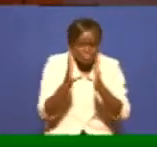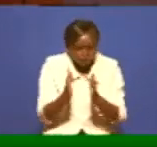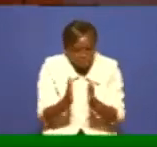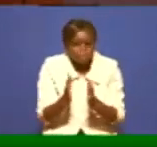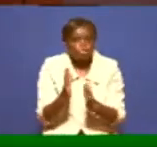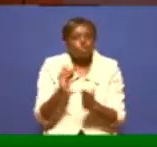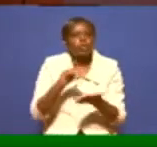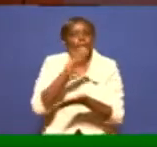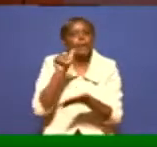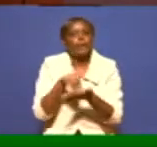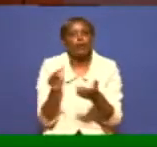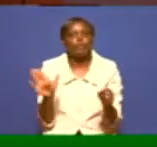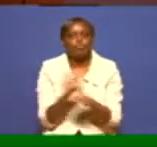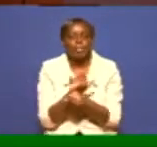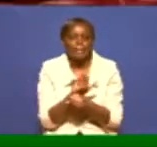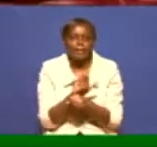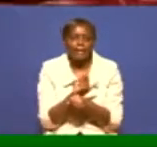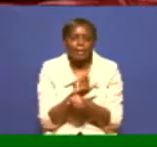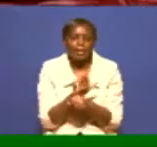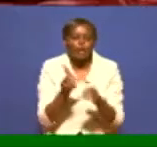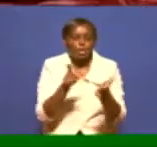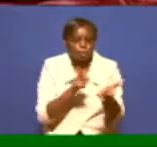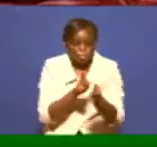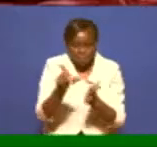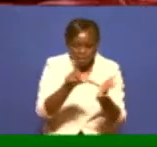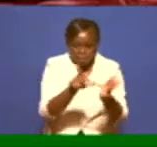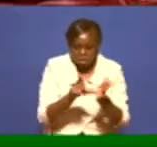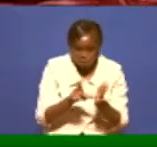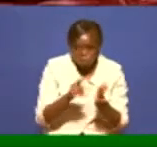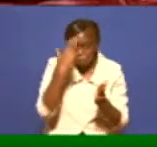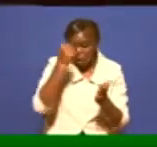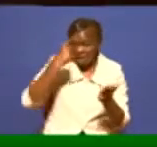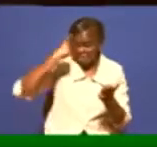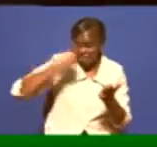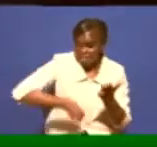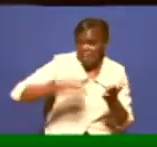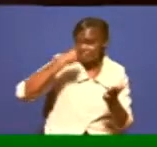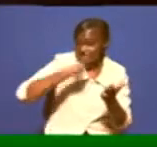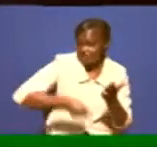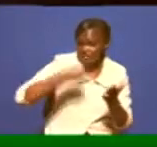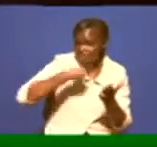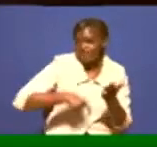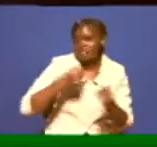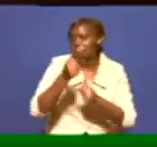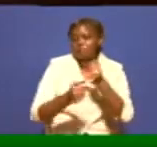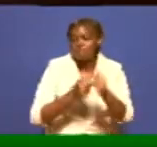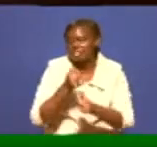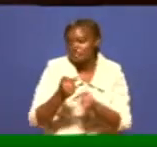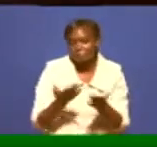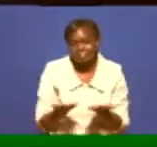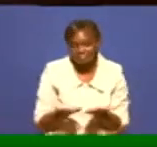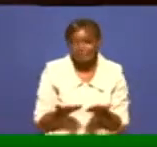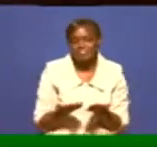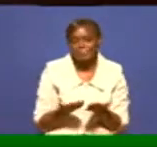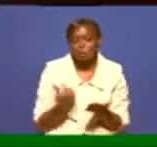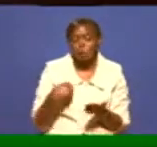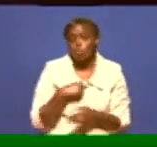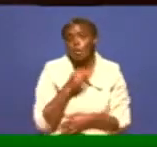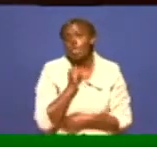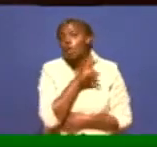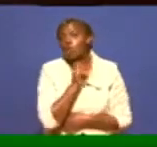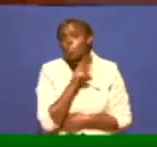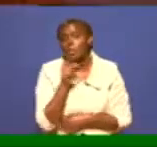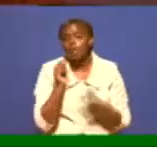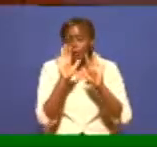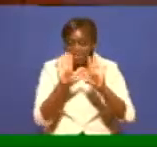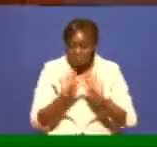of those debts. In terms of there will be tax. So even as you complain about this issue, Honorable Speaker, it will be important that